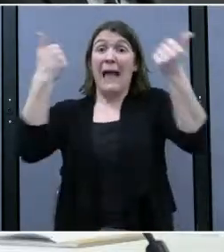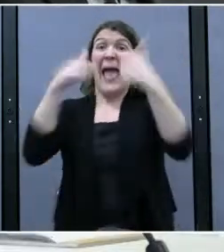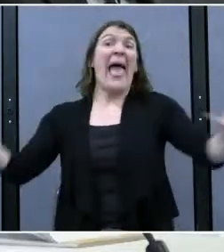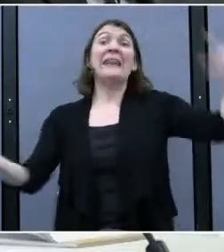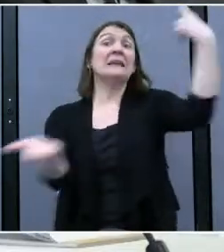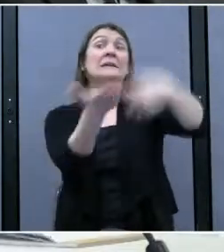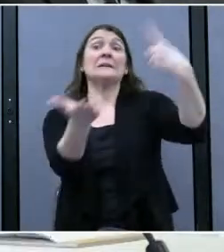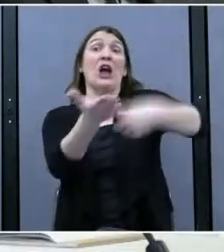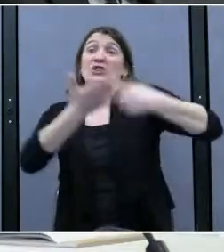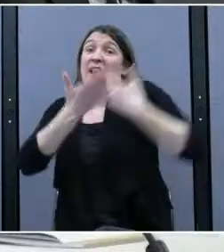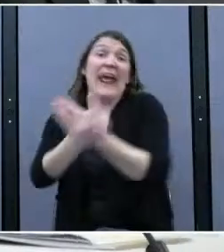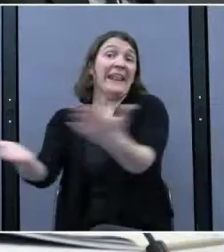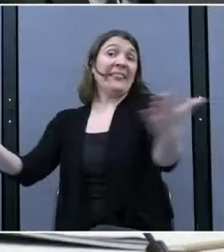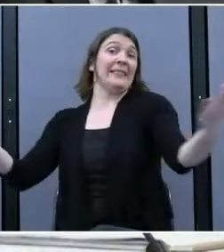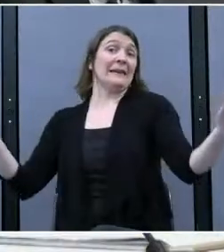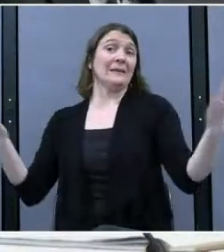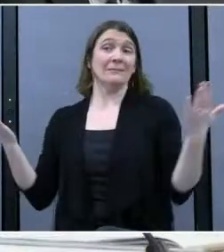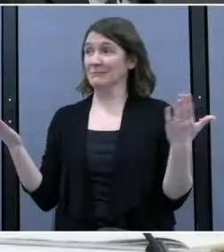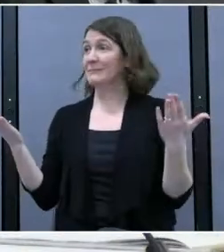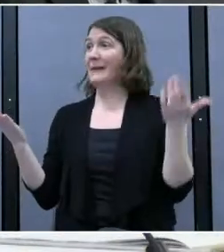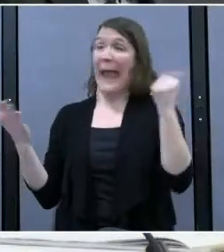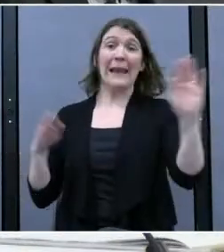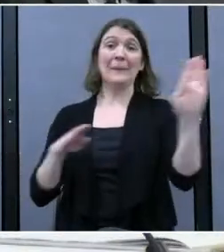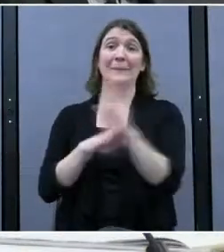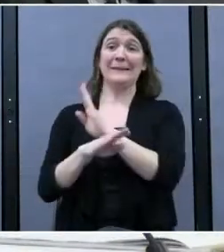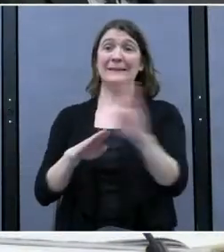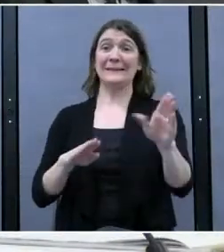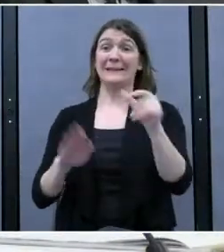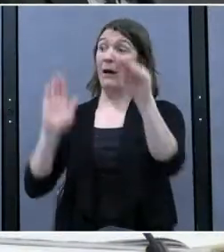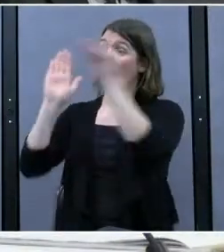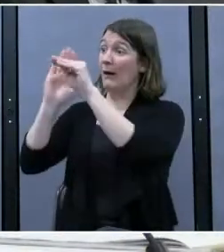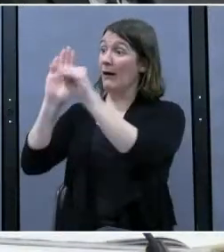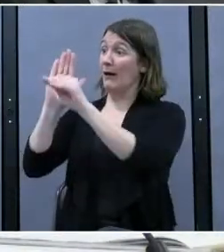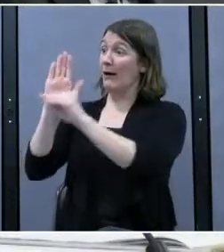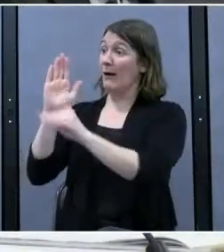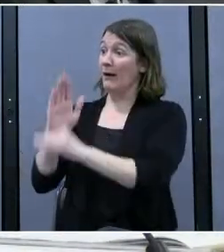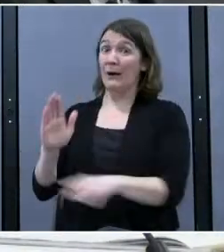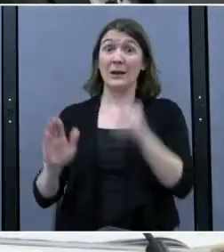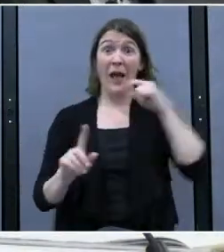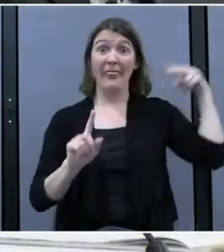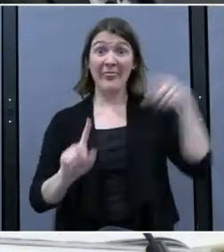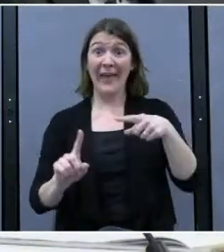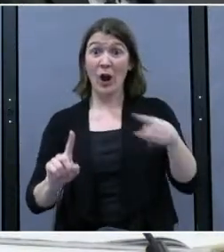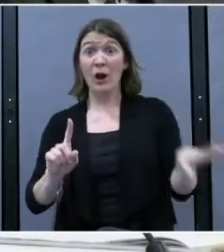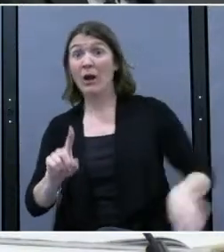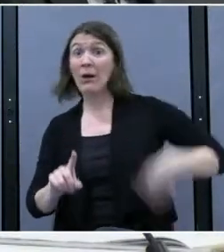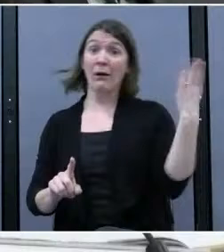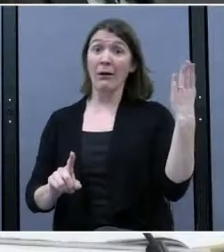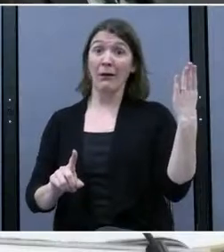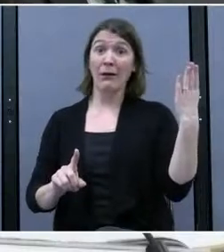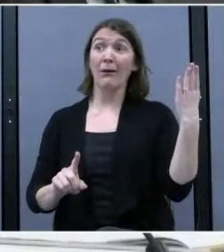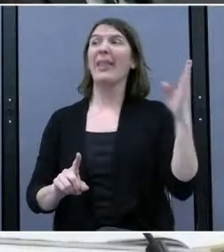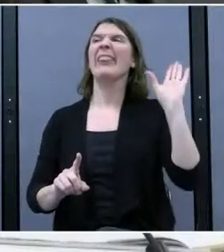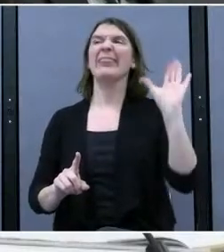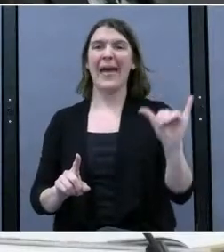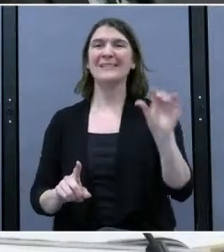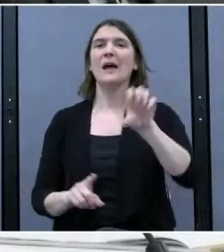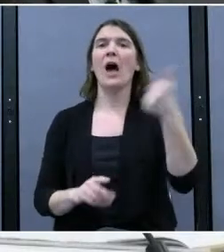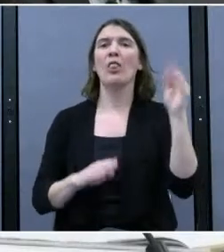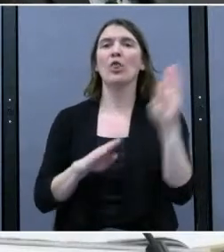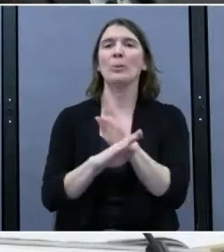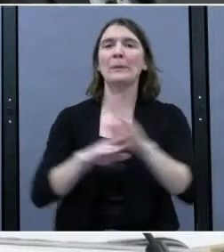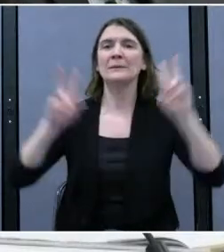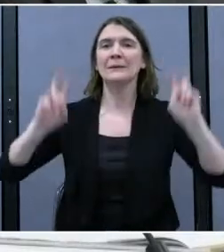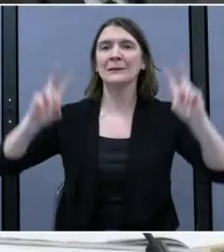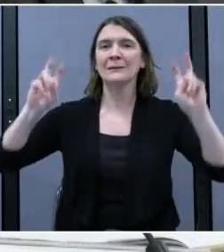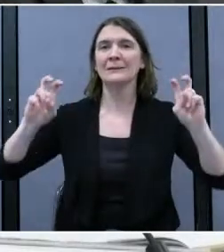about, to transact any other business that may lawfully come before the meeting. So that is the other business part